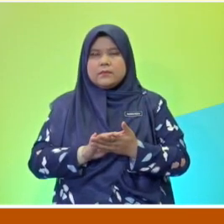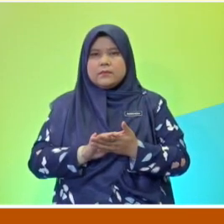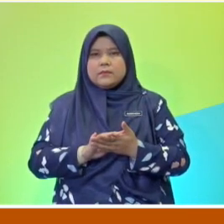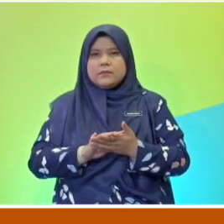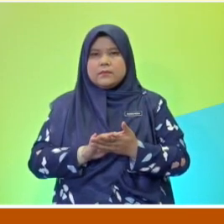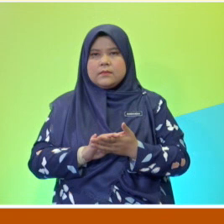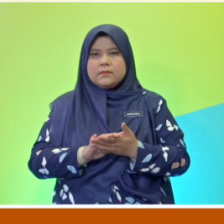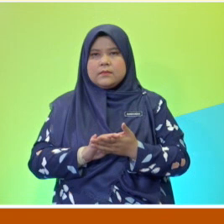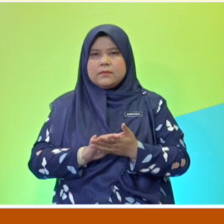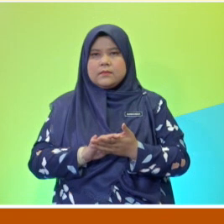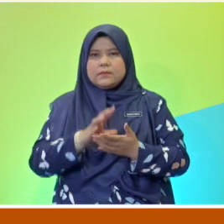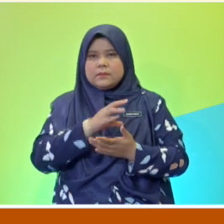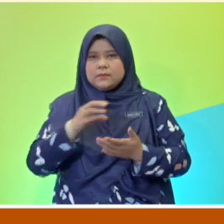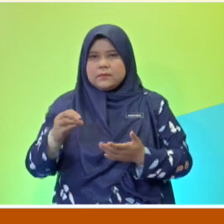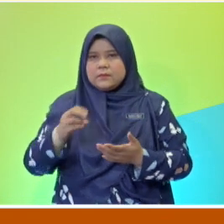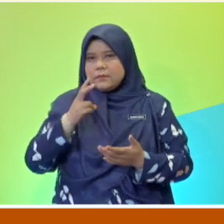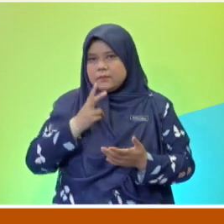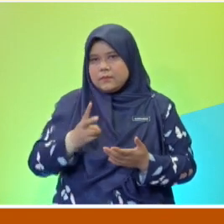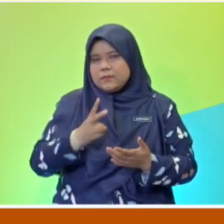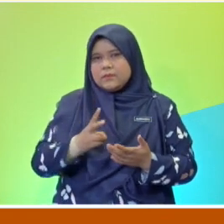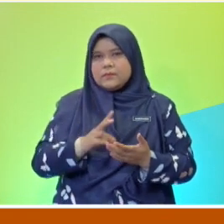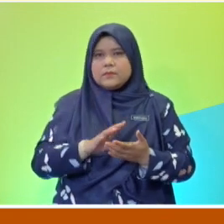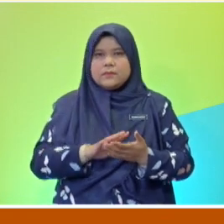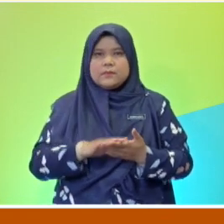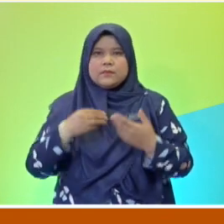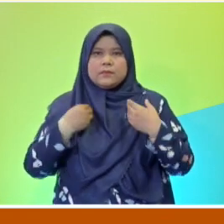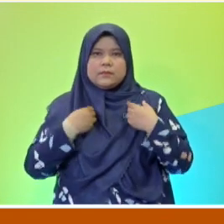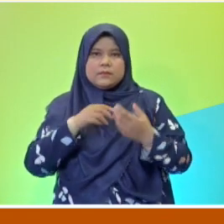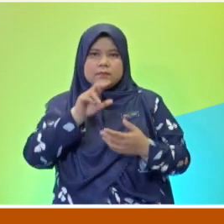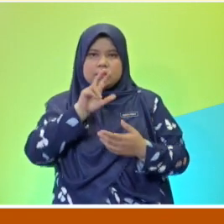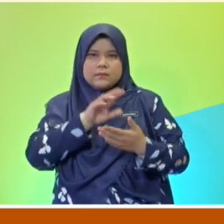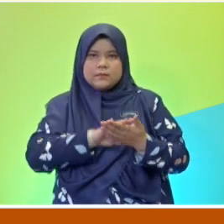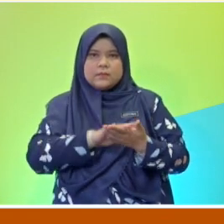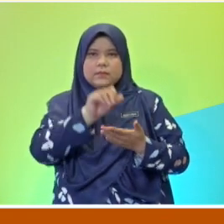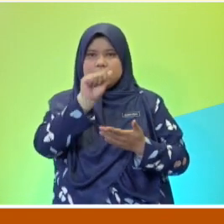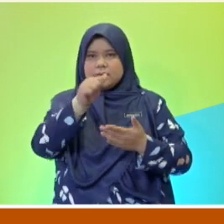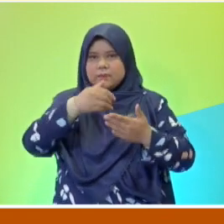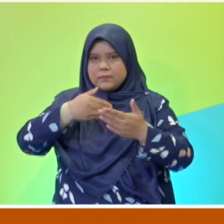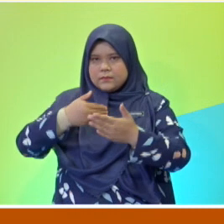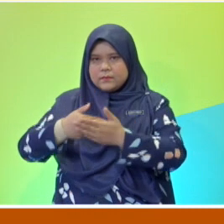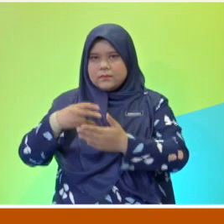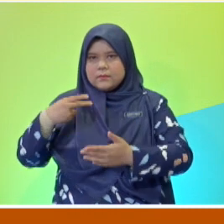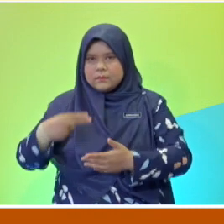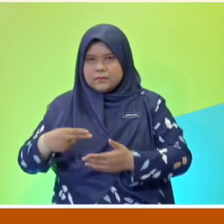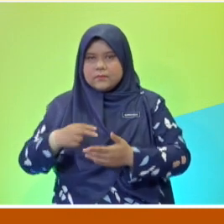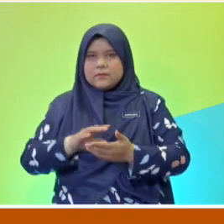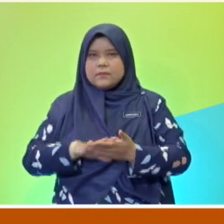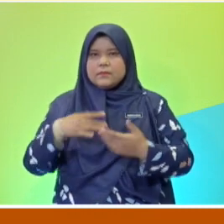And as you can see here on the options, there are still A until H, meaning there are 8 sentences